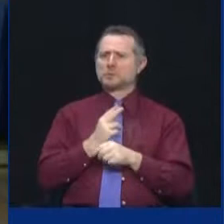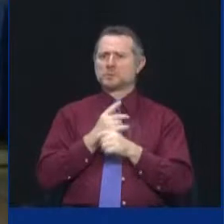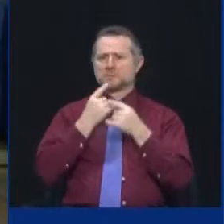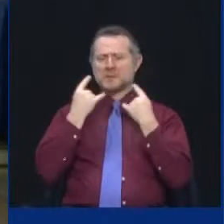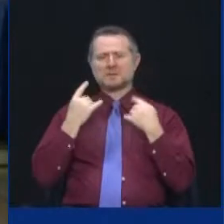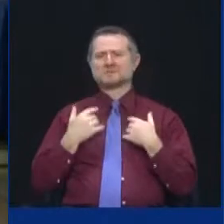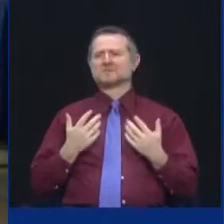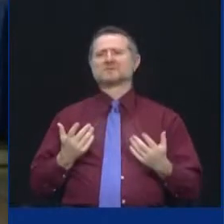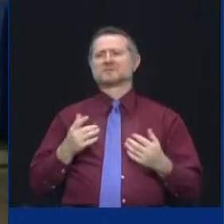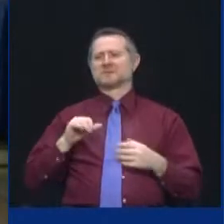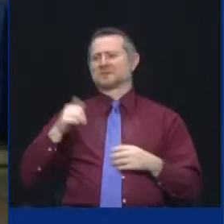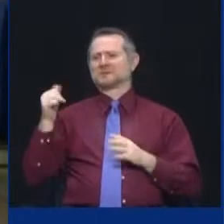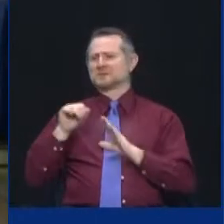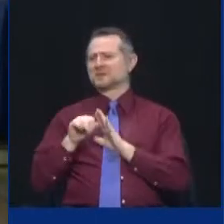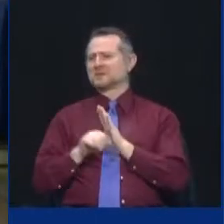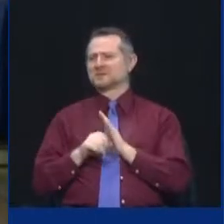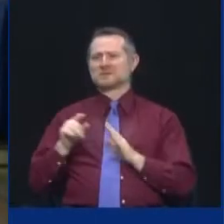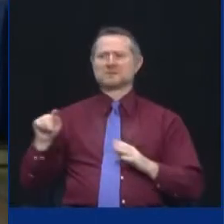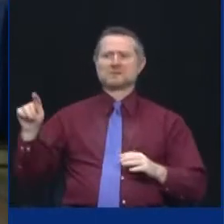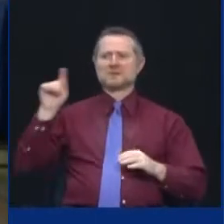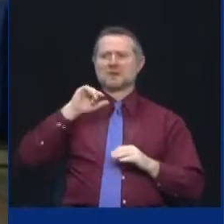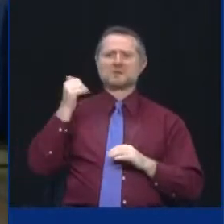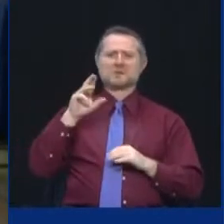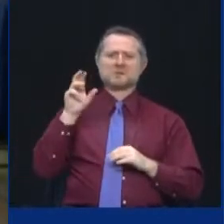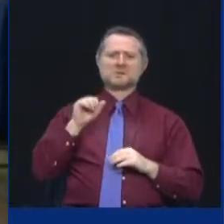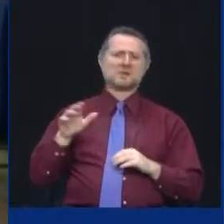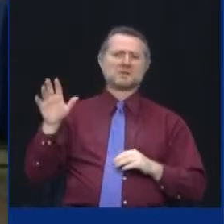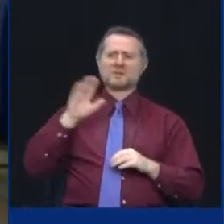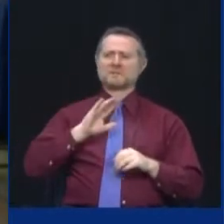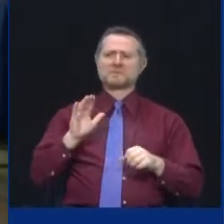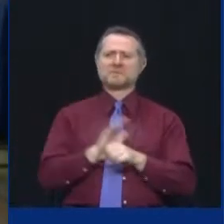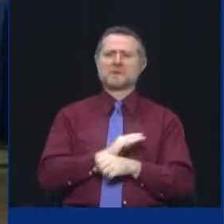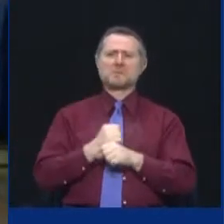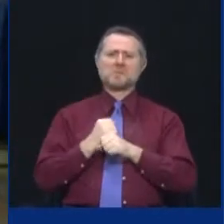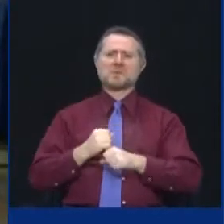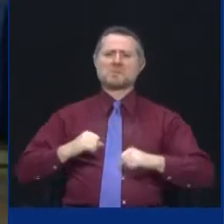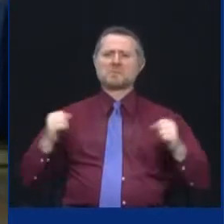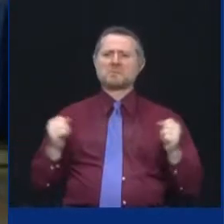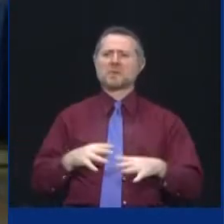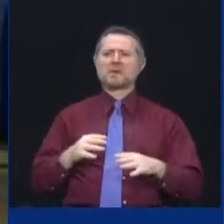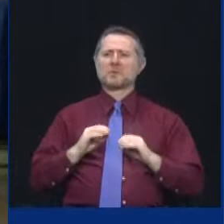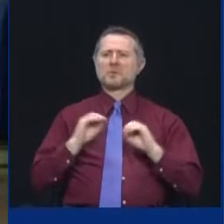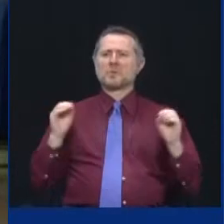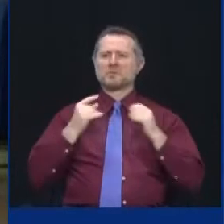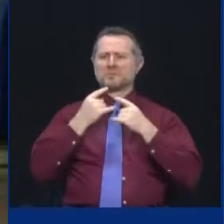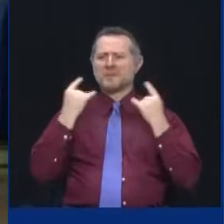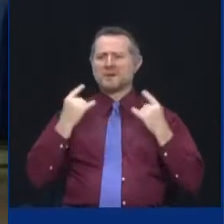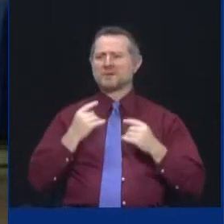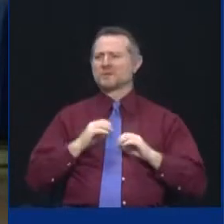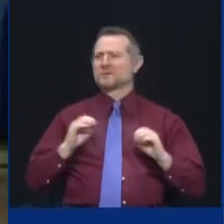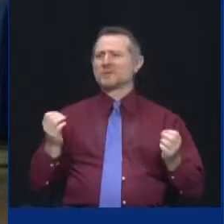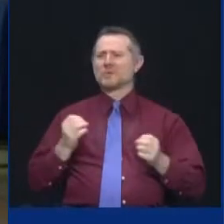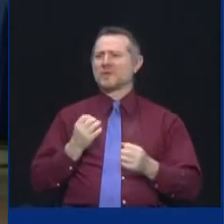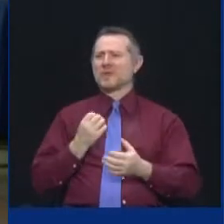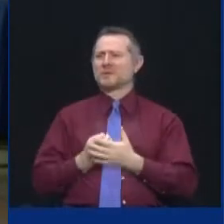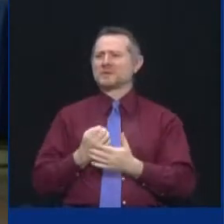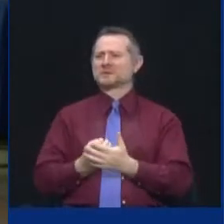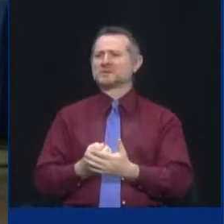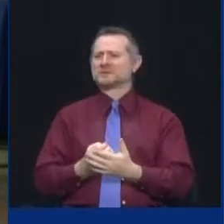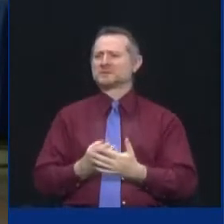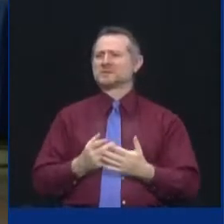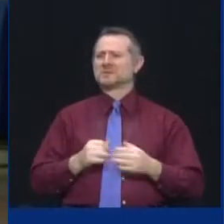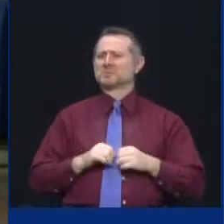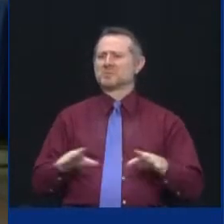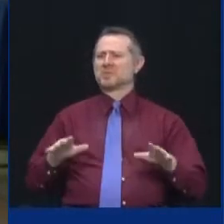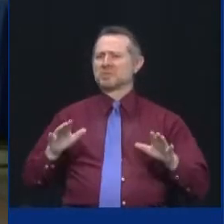other states, in other parts of the country, you've seen full ballparks, no masks, no evidence of them being super spreaders. So what's